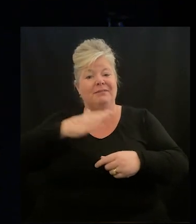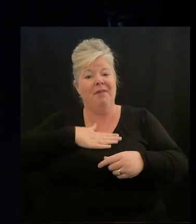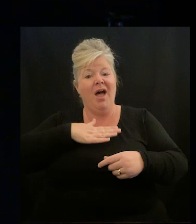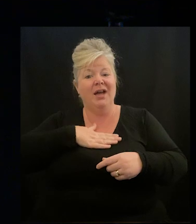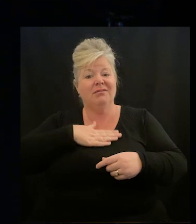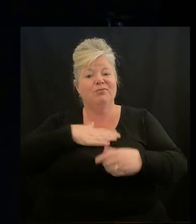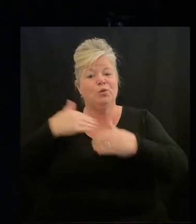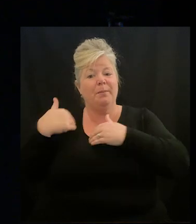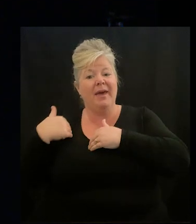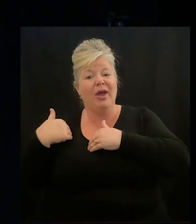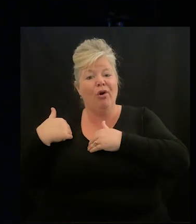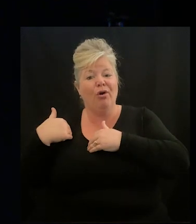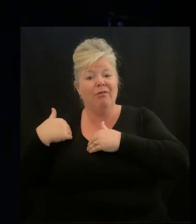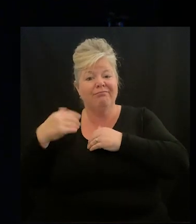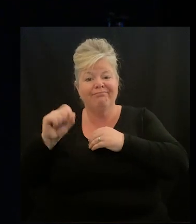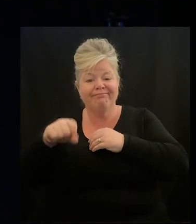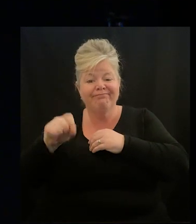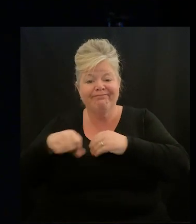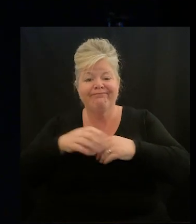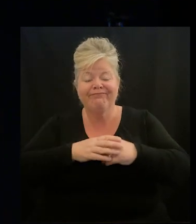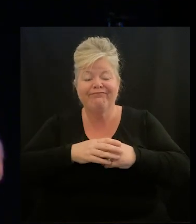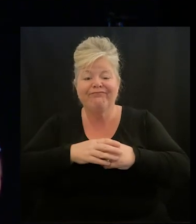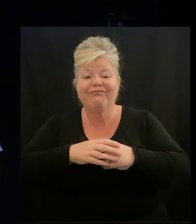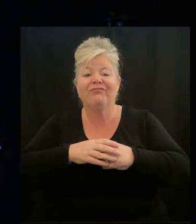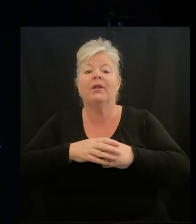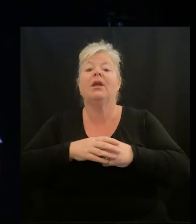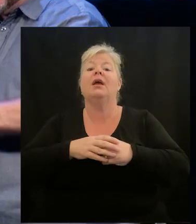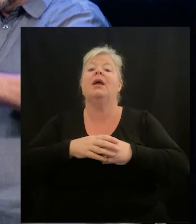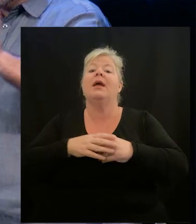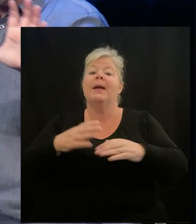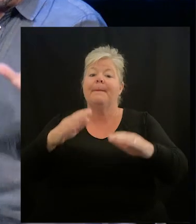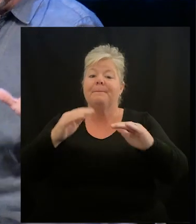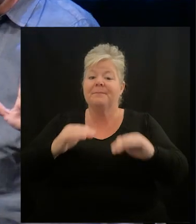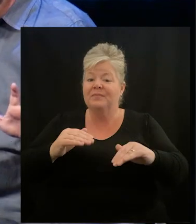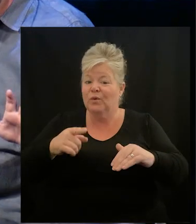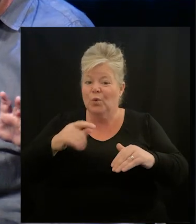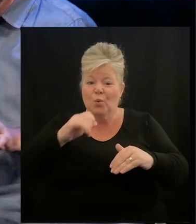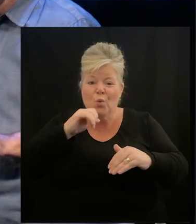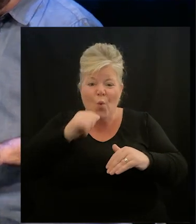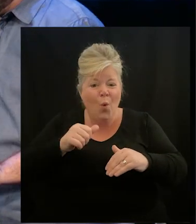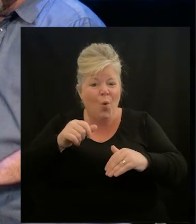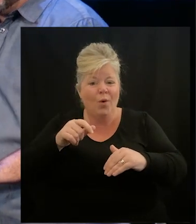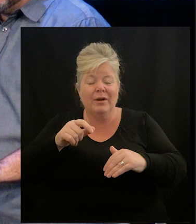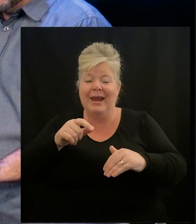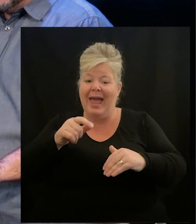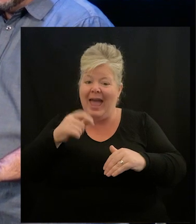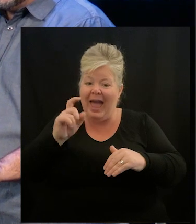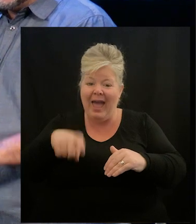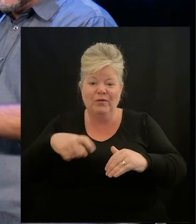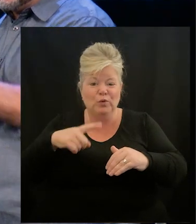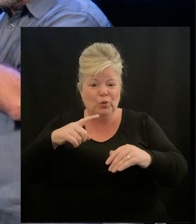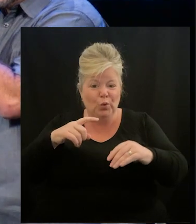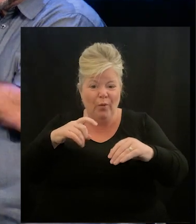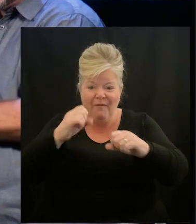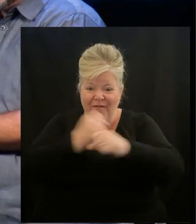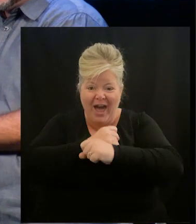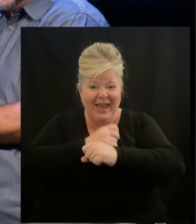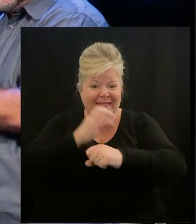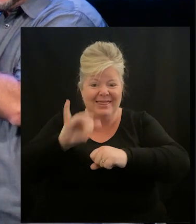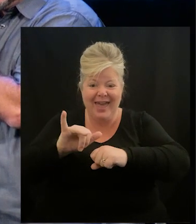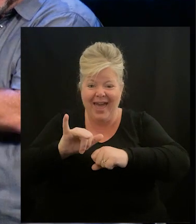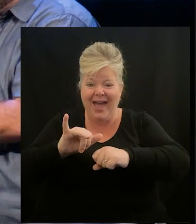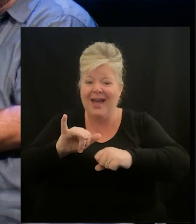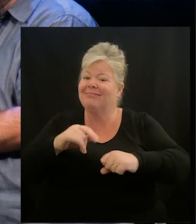mine. Tomorrow, he continues, march down against them. You will not have to fight this battle. Take up your